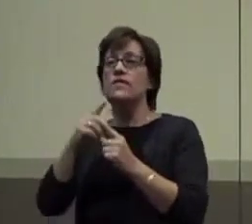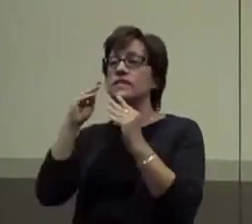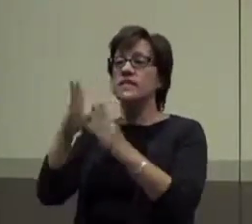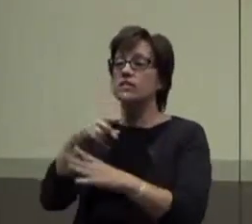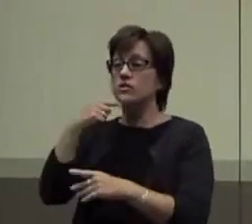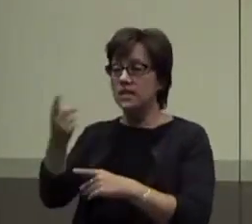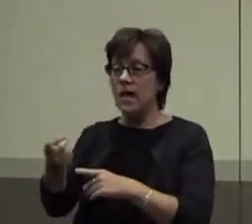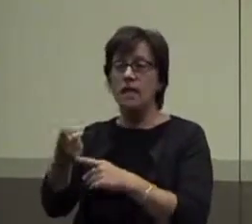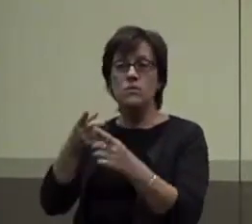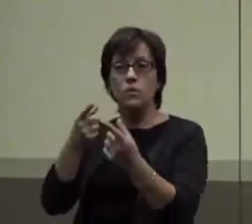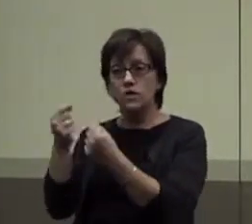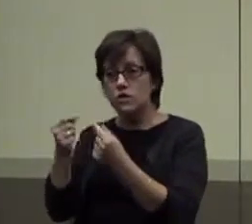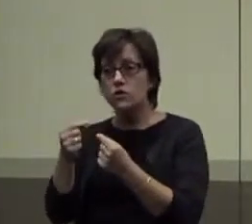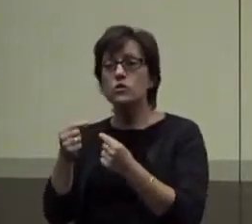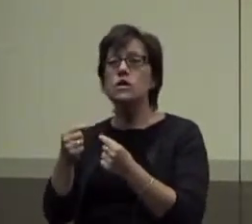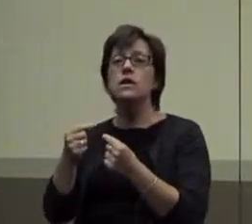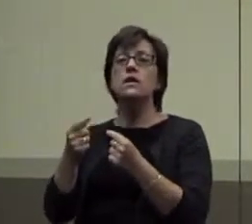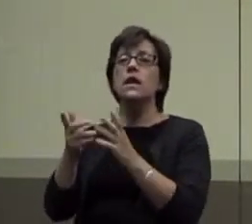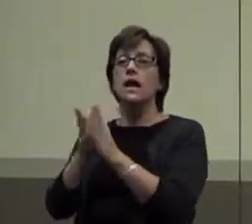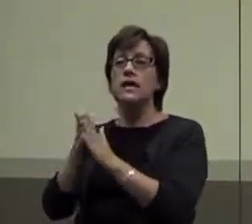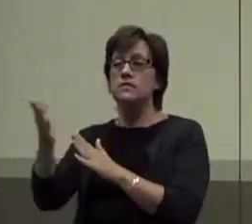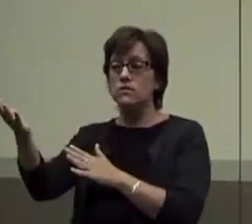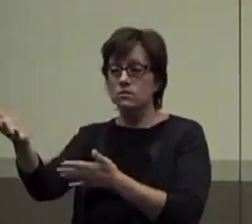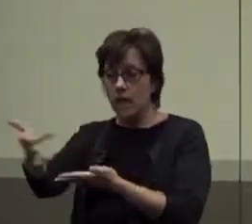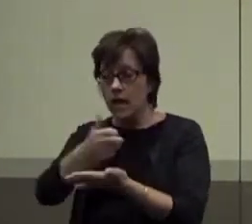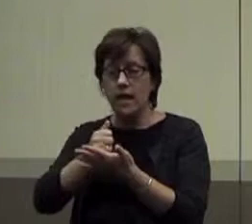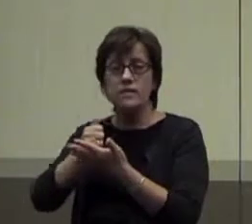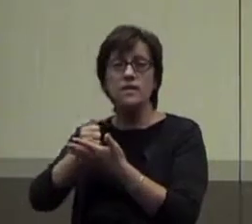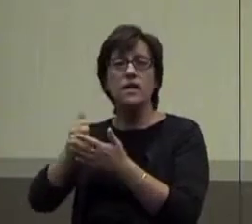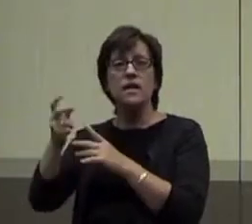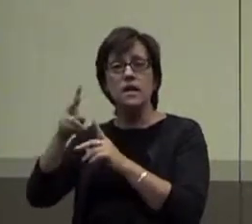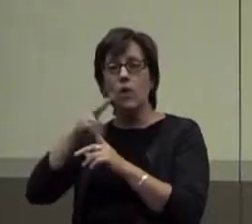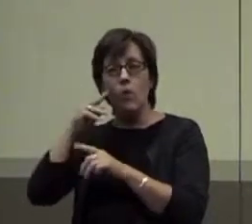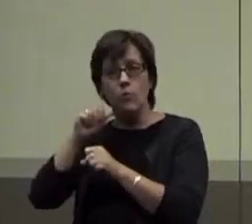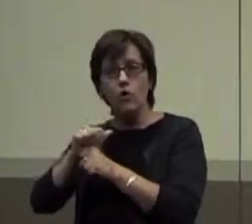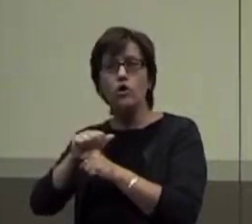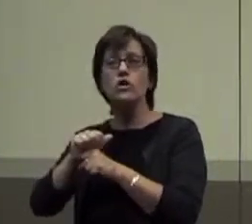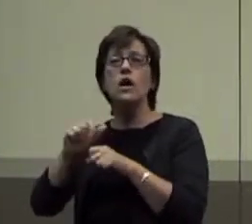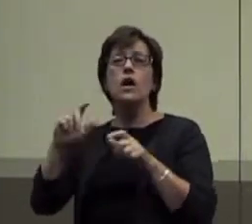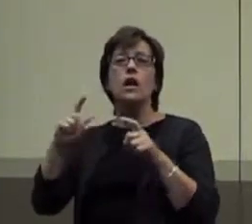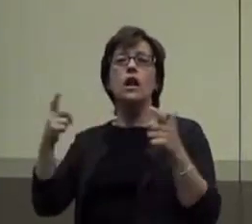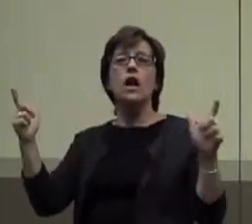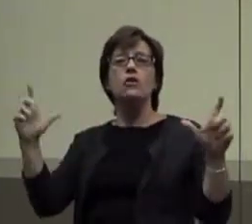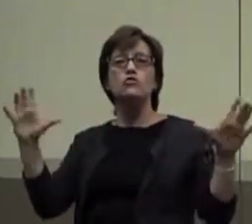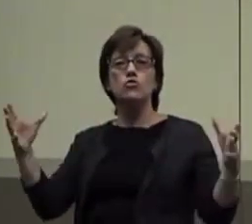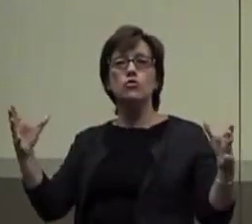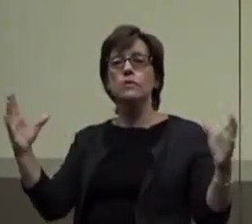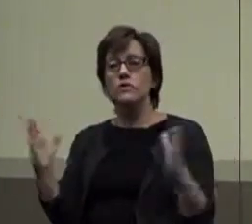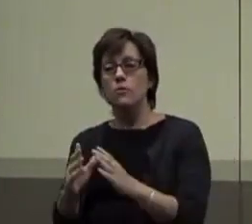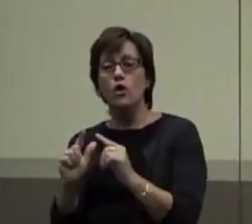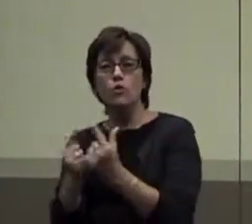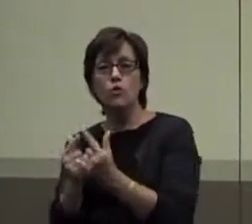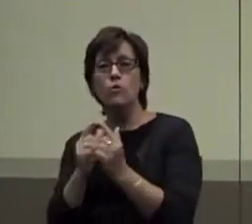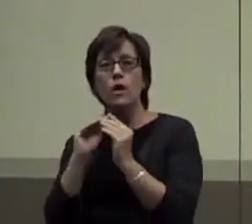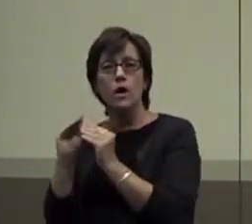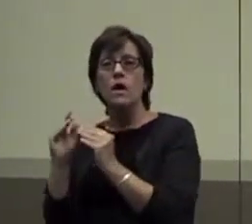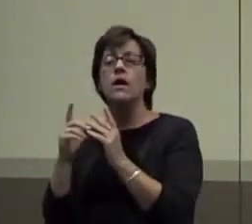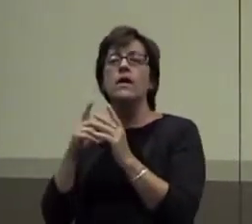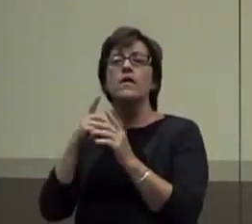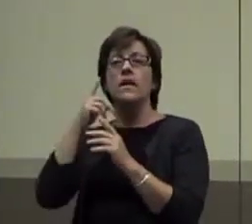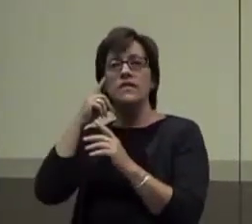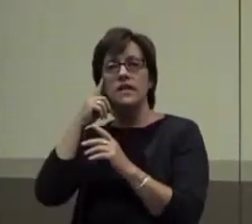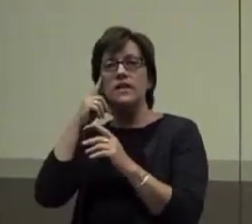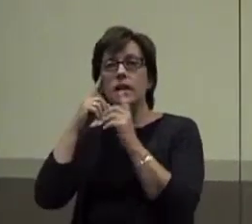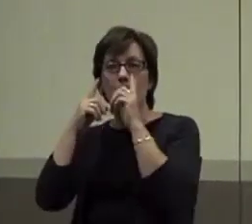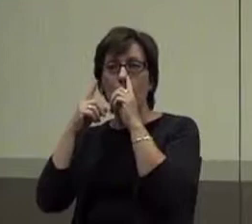asked to turn in assignments, doing large group and small group instruction. And from the facts, they believe that it was adult